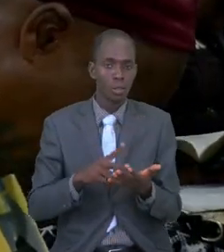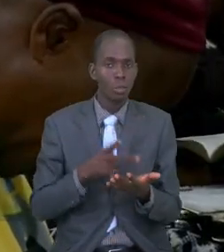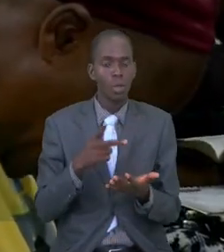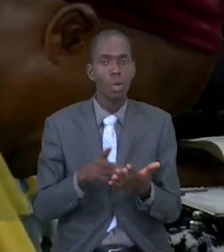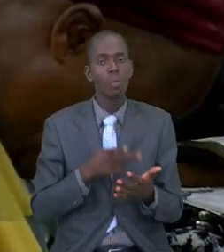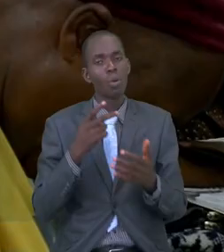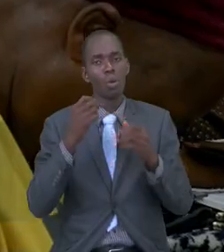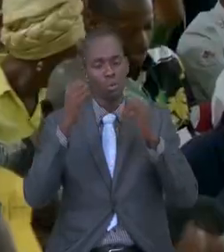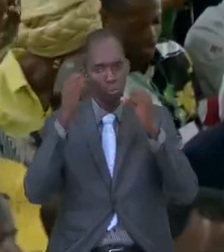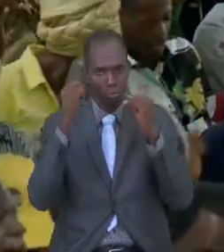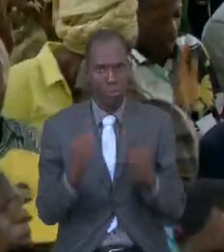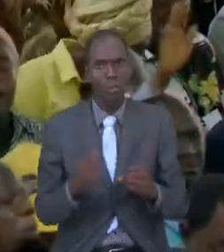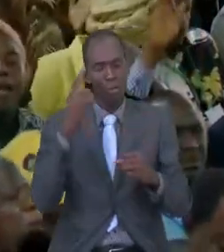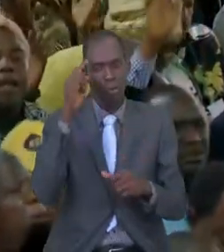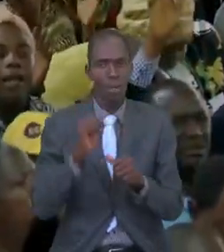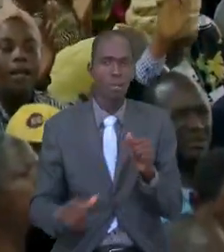for everyone.